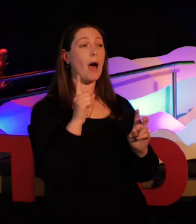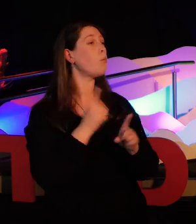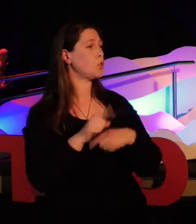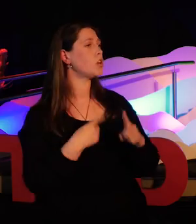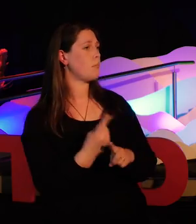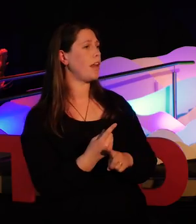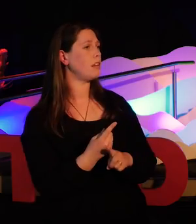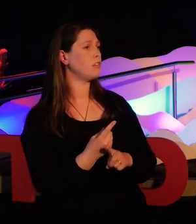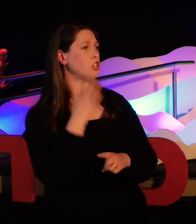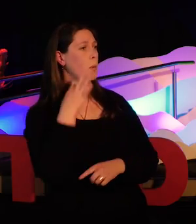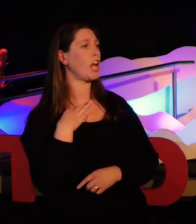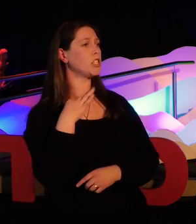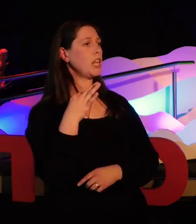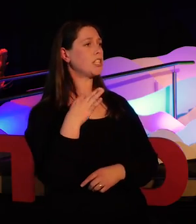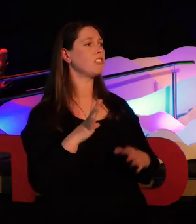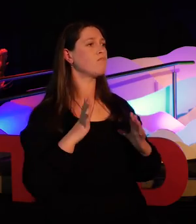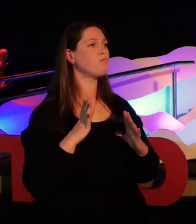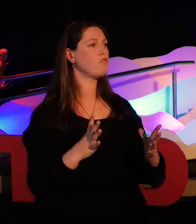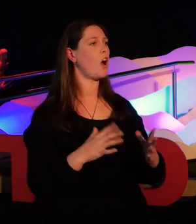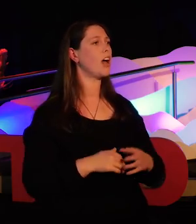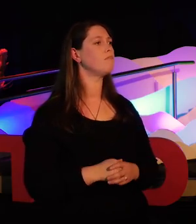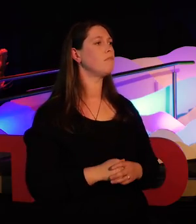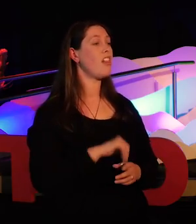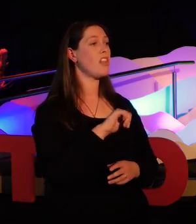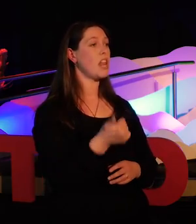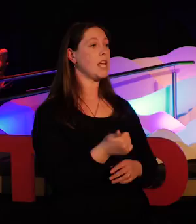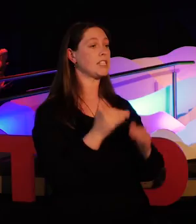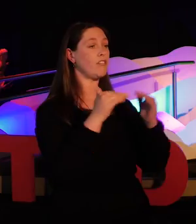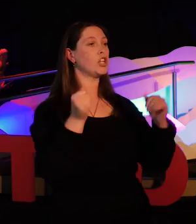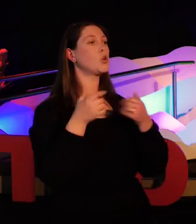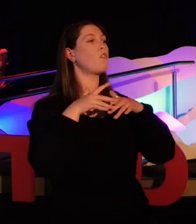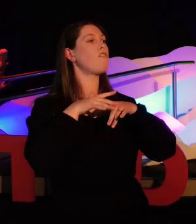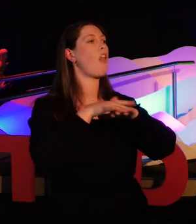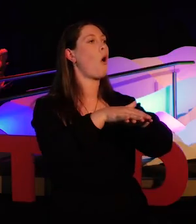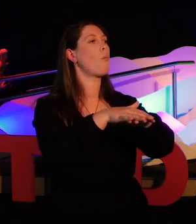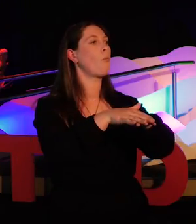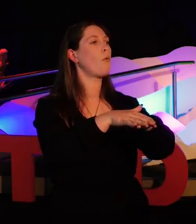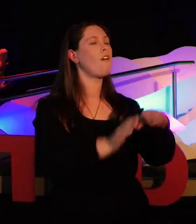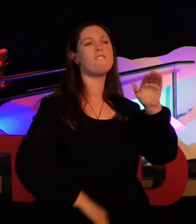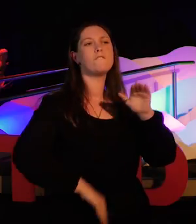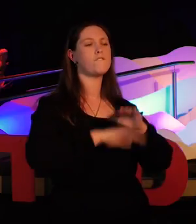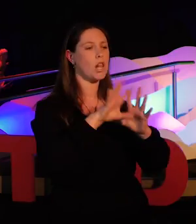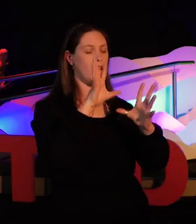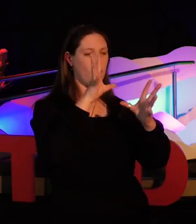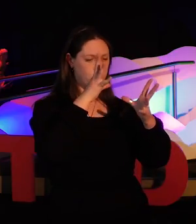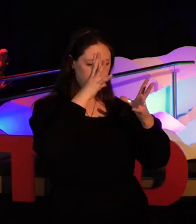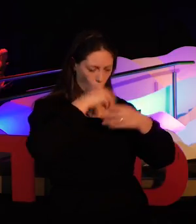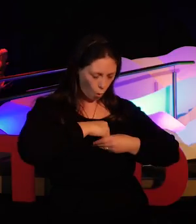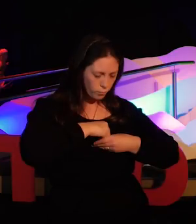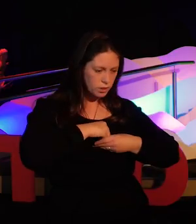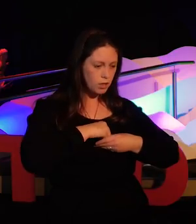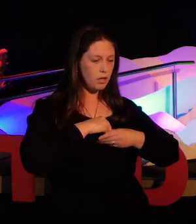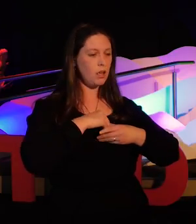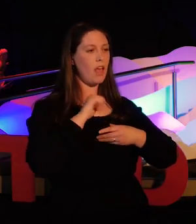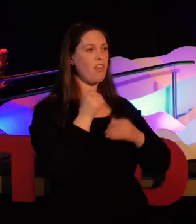fine. The next level is in what's called flow. They are completely absorbed in the world, in reality.